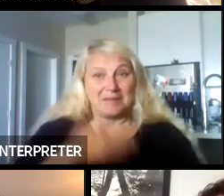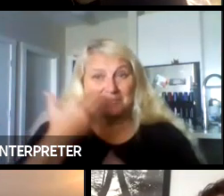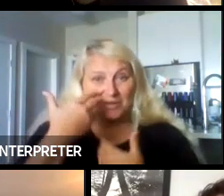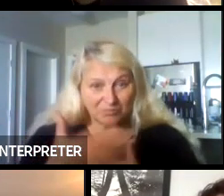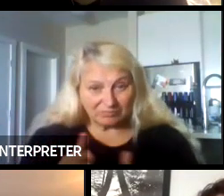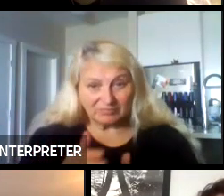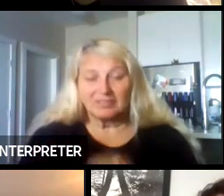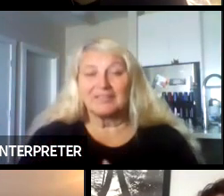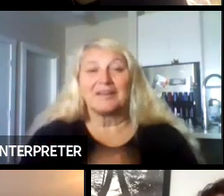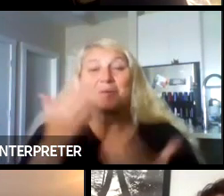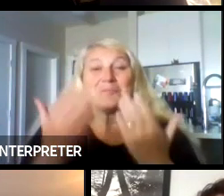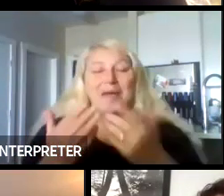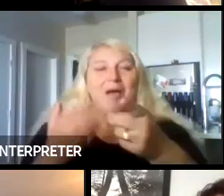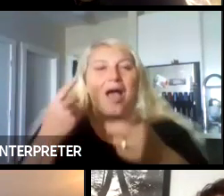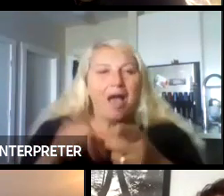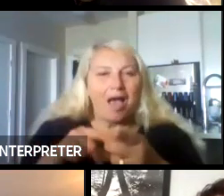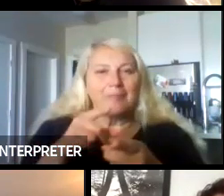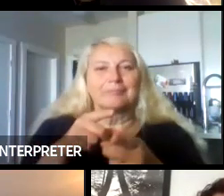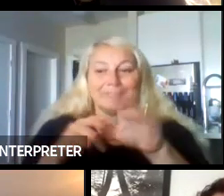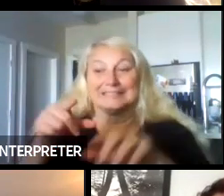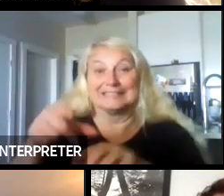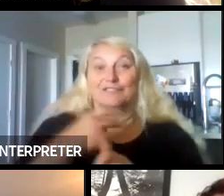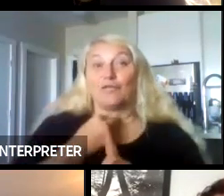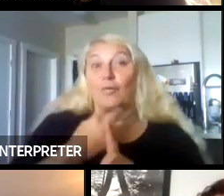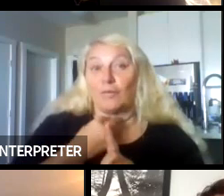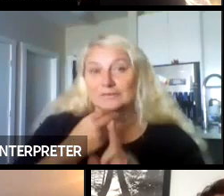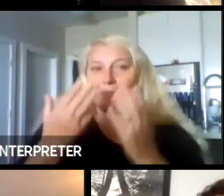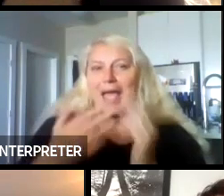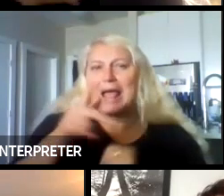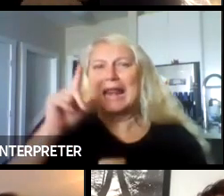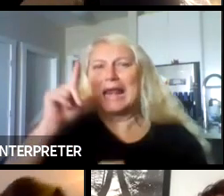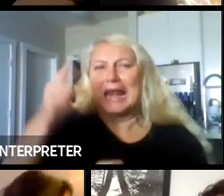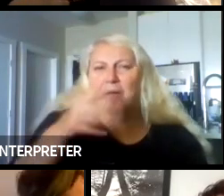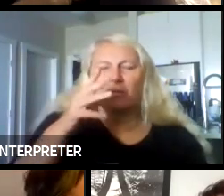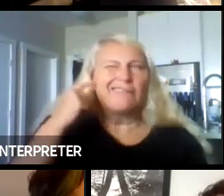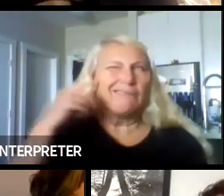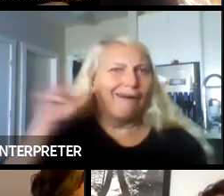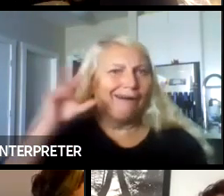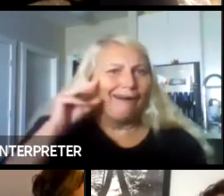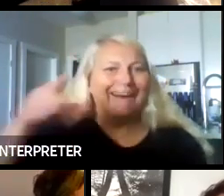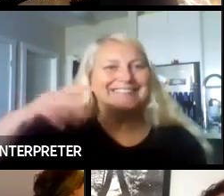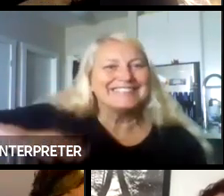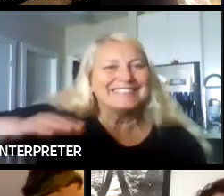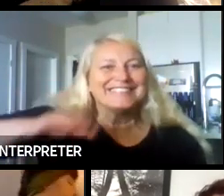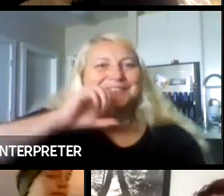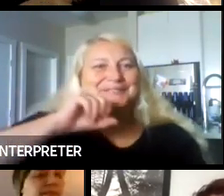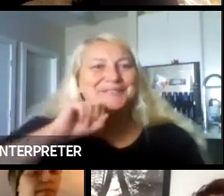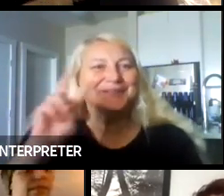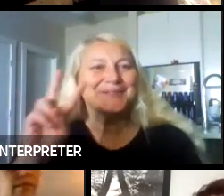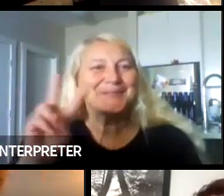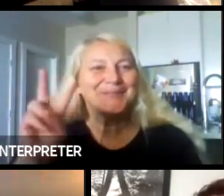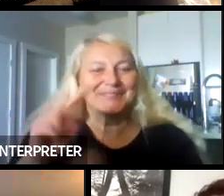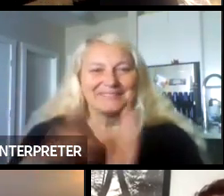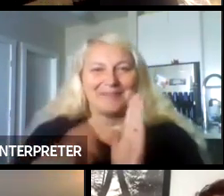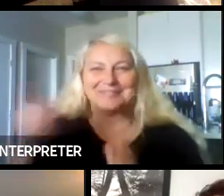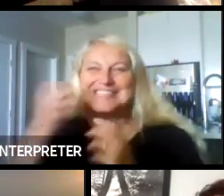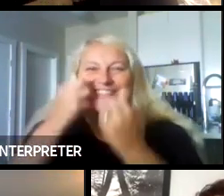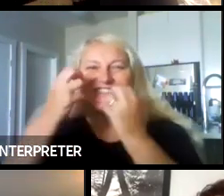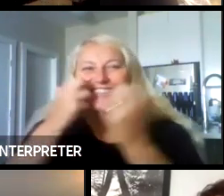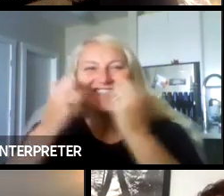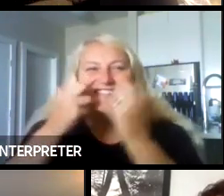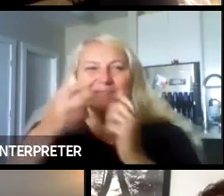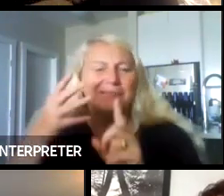than 2-year-old squealing from the other room. We're trying to share space in a good way right now. But